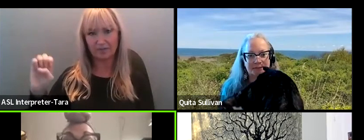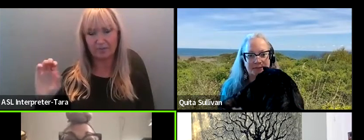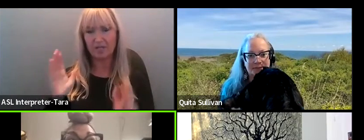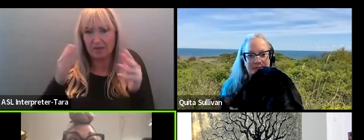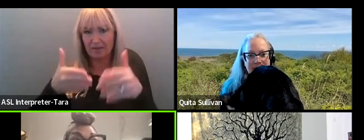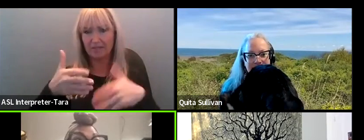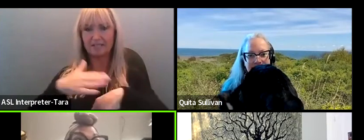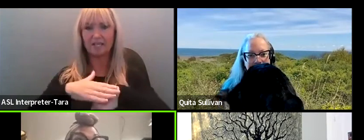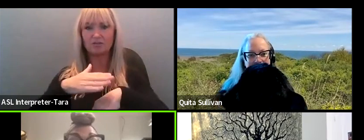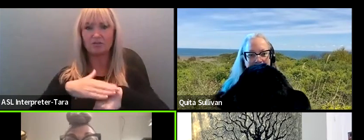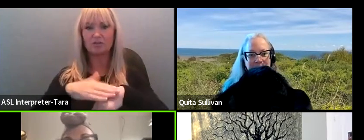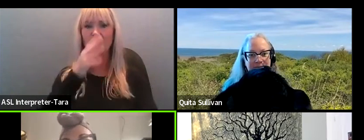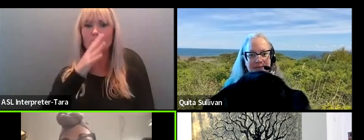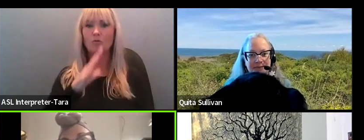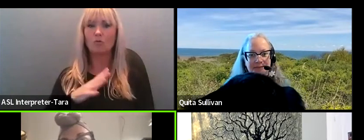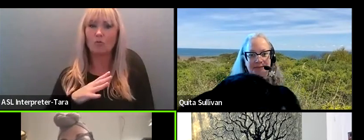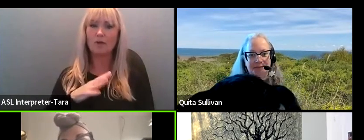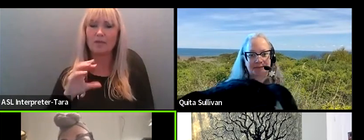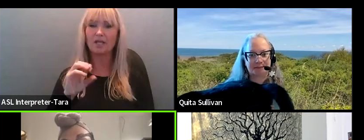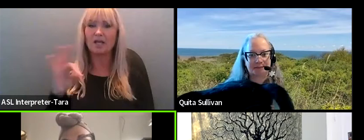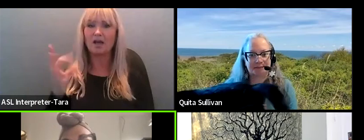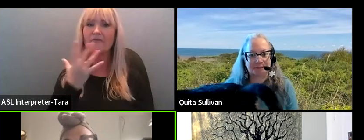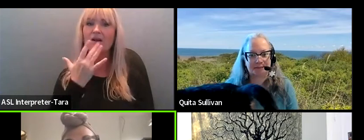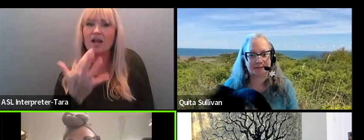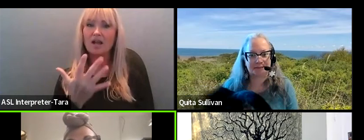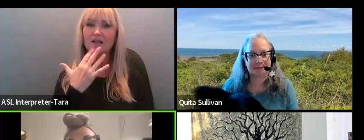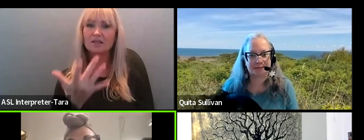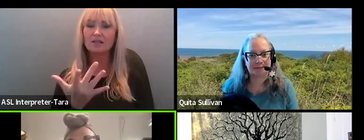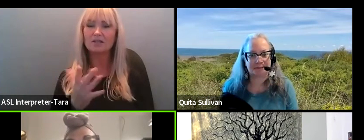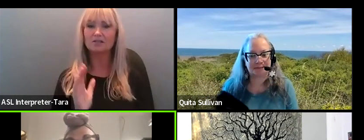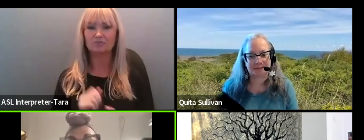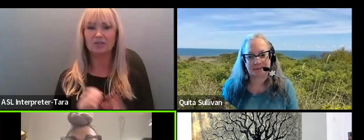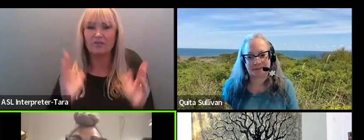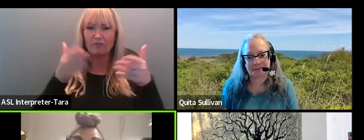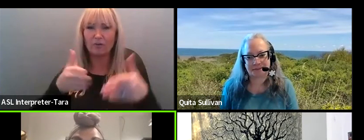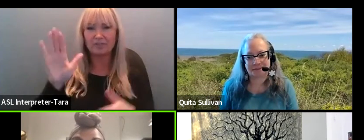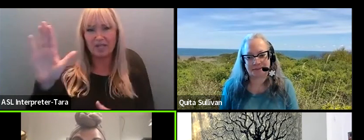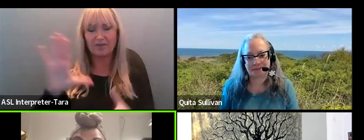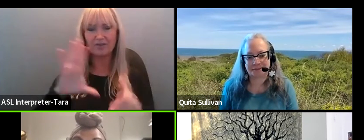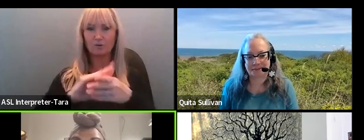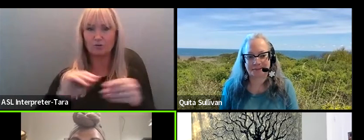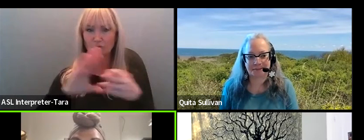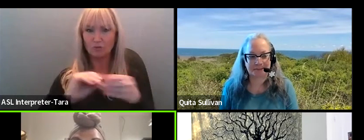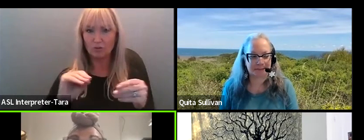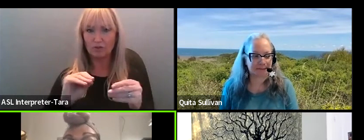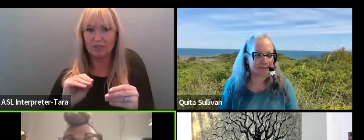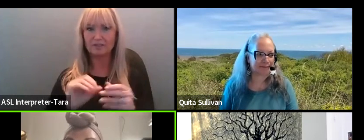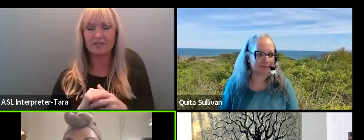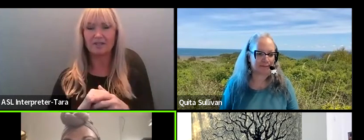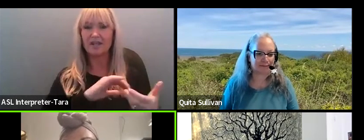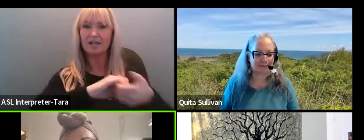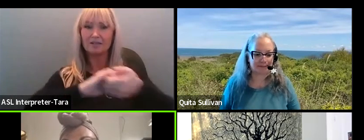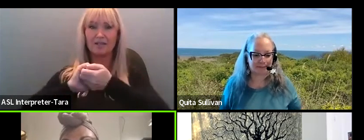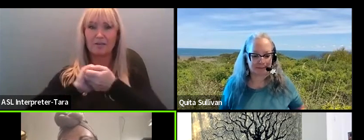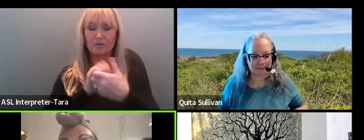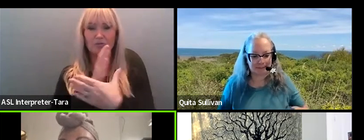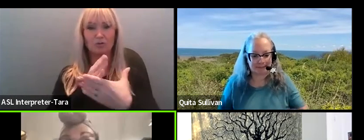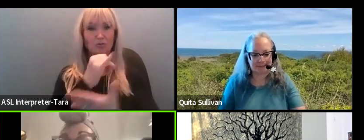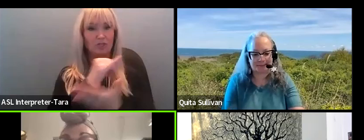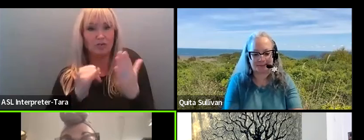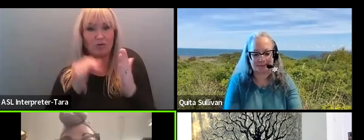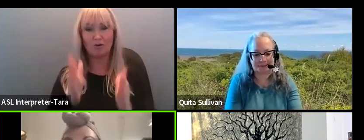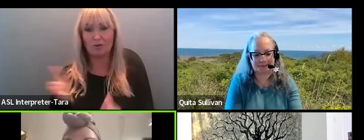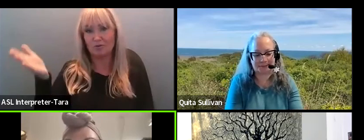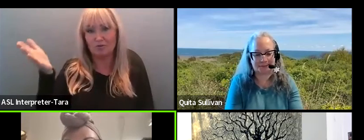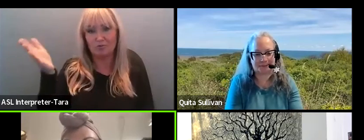folks of color, their stories, and centered around these collaborations between artists who had never worked with before,